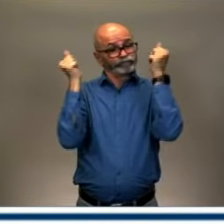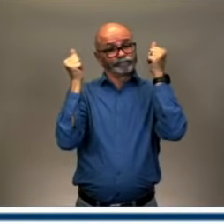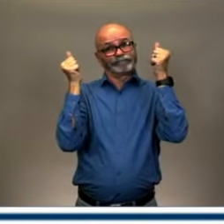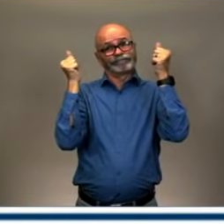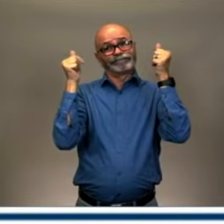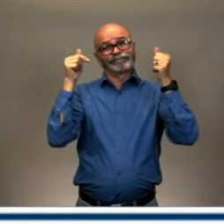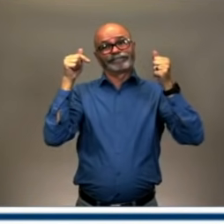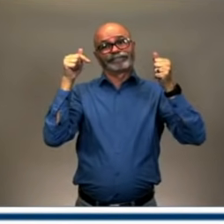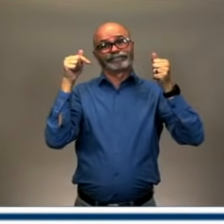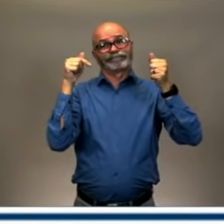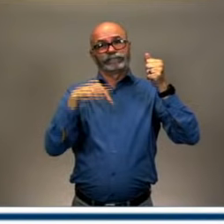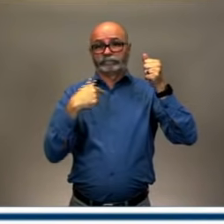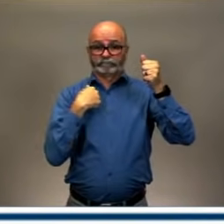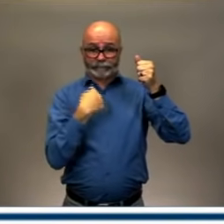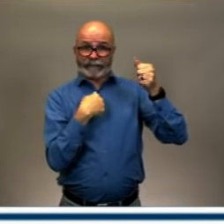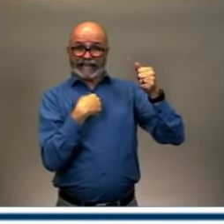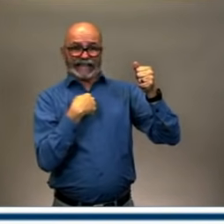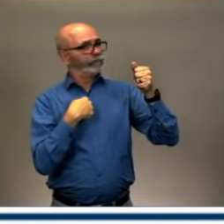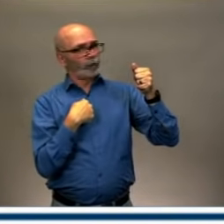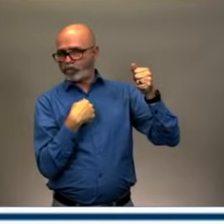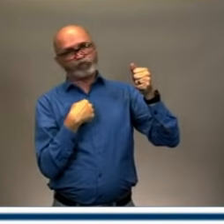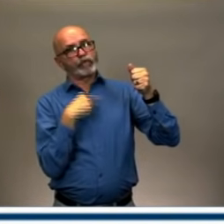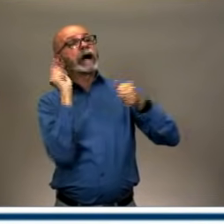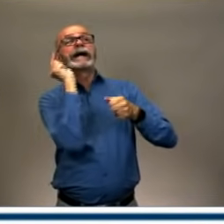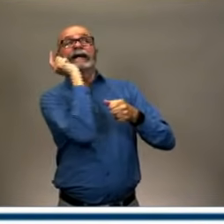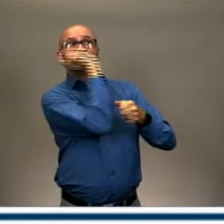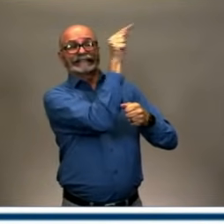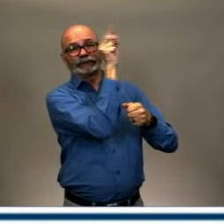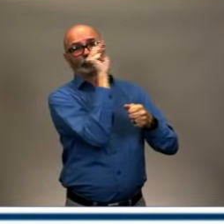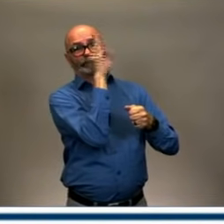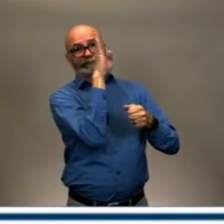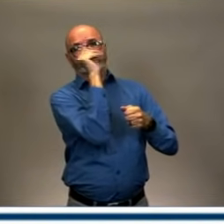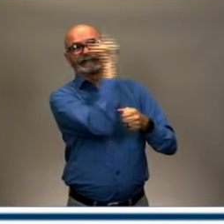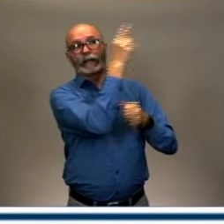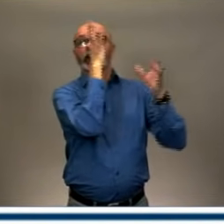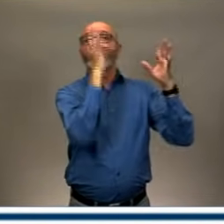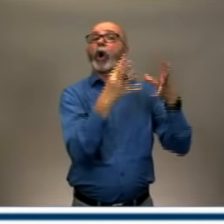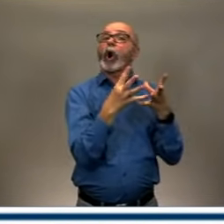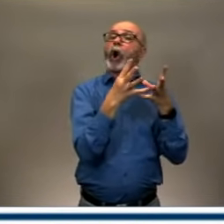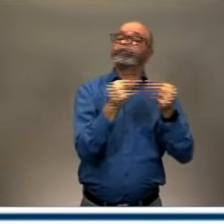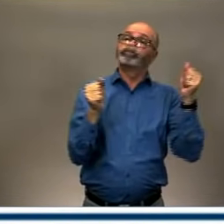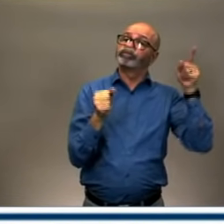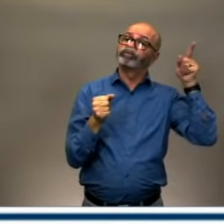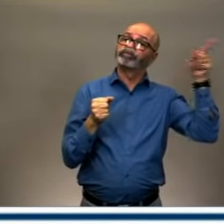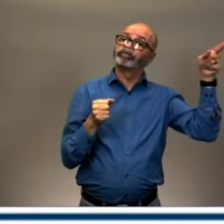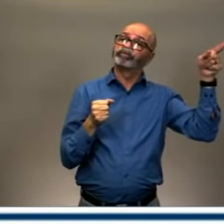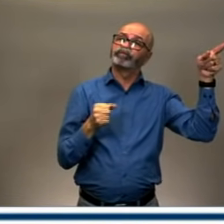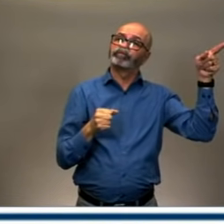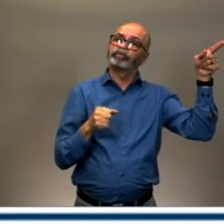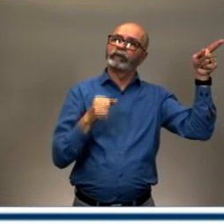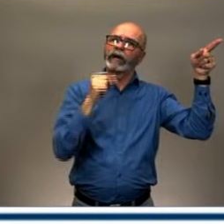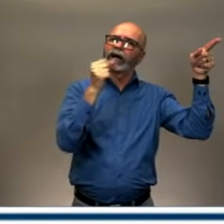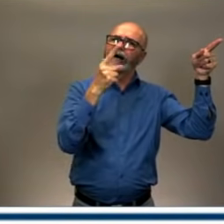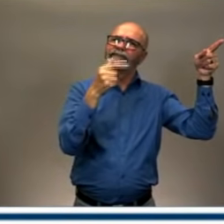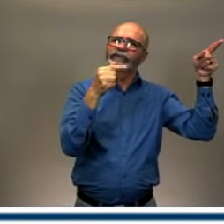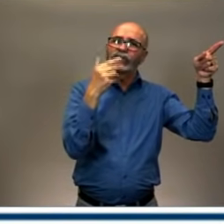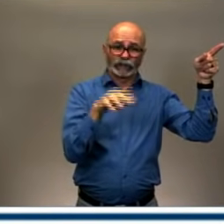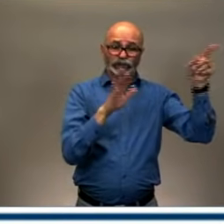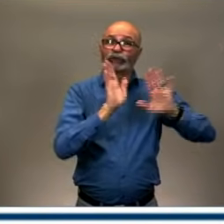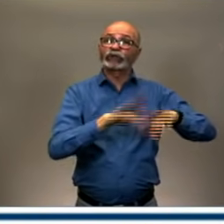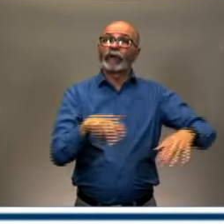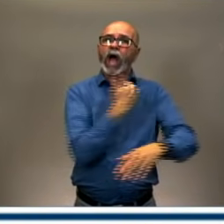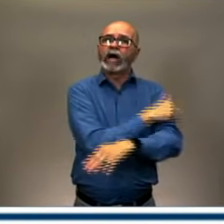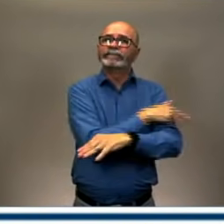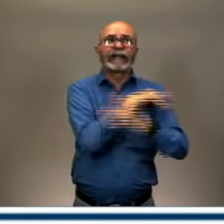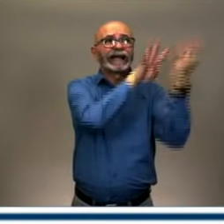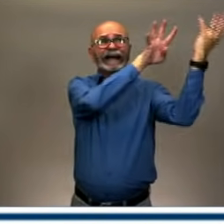As you know, we are the center of many of the Children's Hospital here in Atlantic Canada. Our regional hospital provides services to many people outside